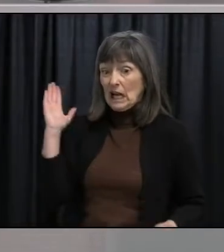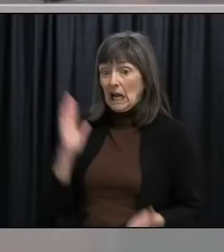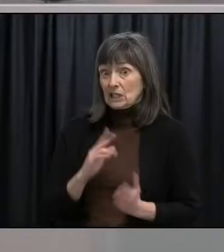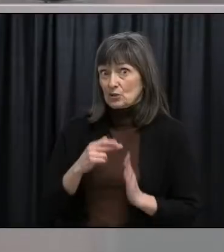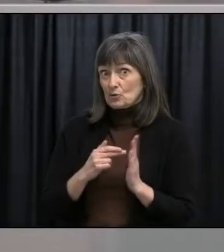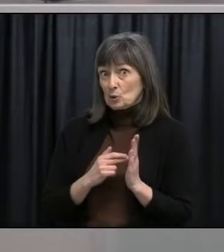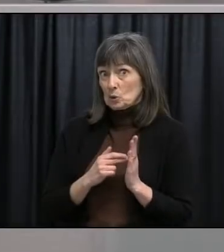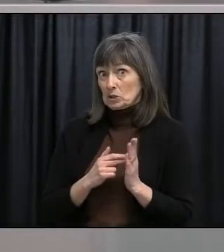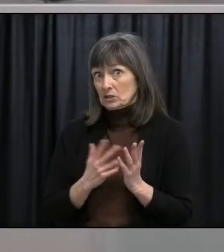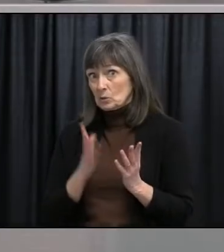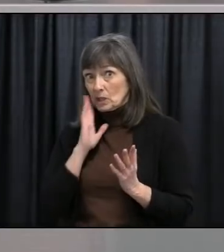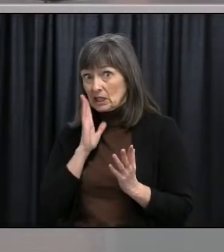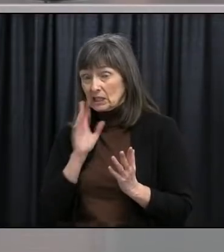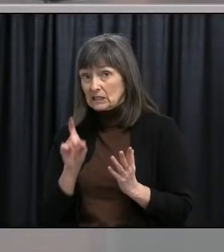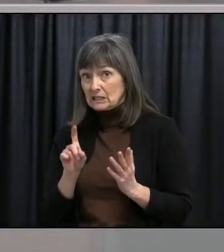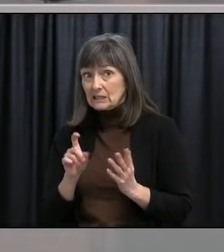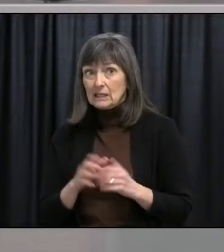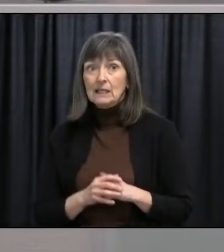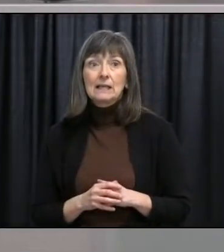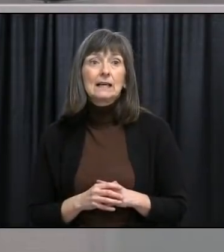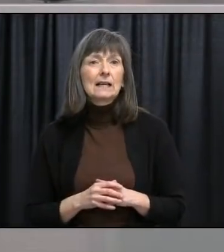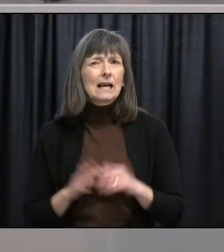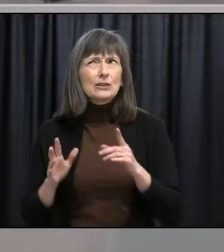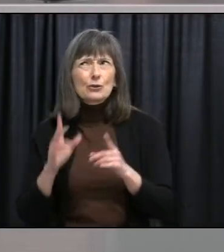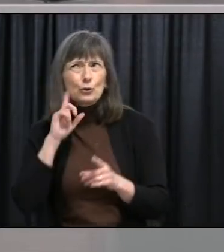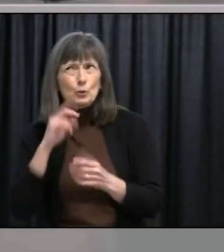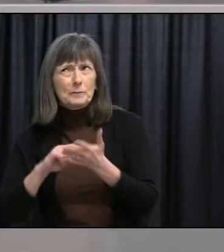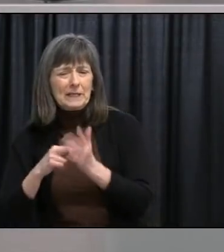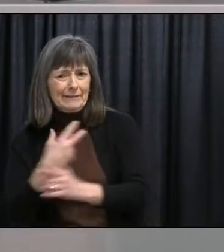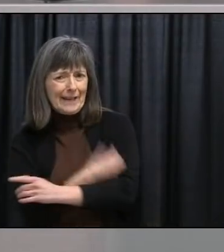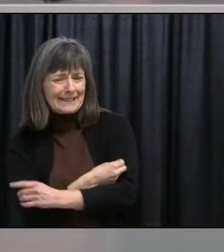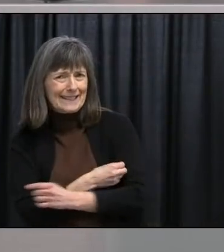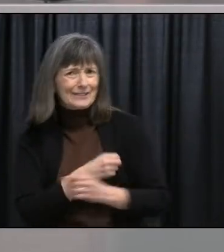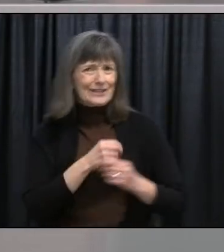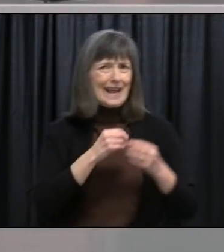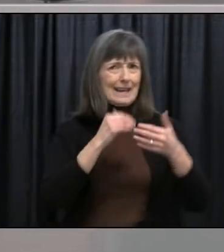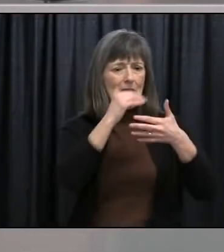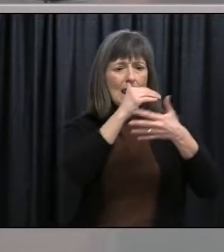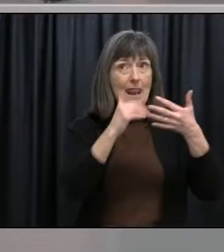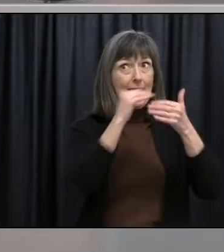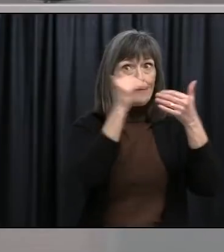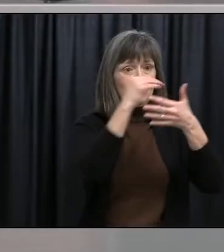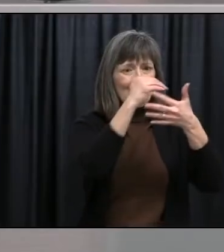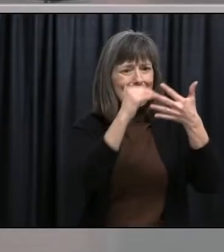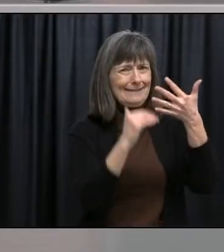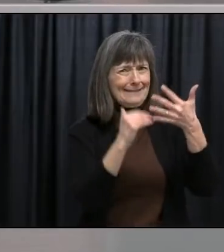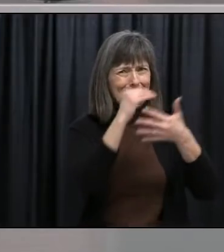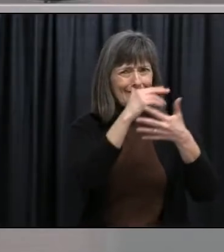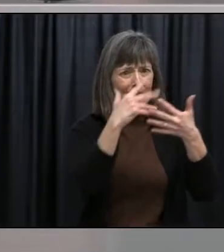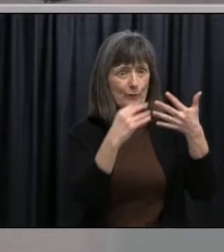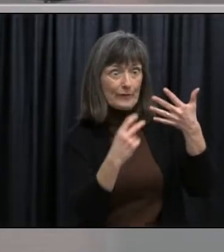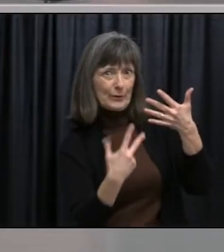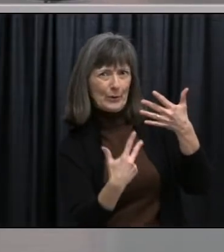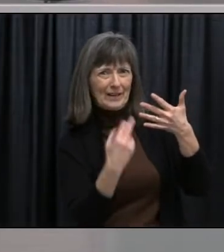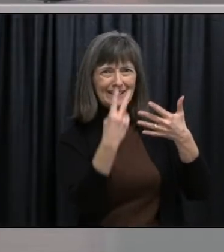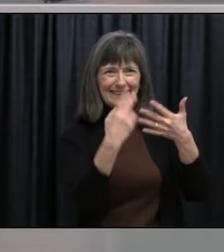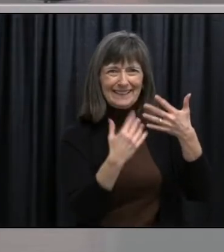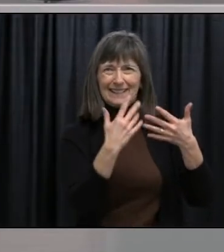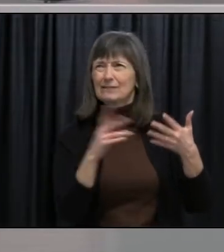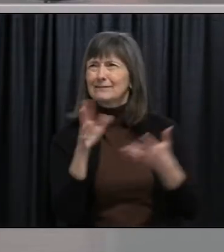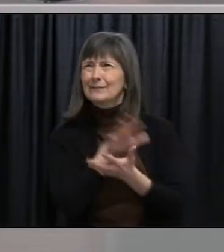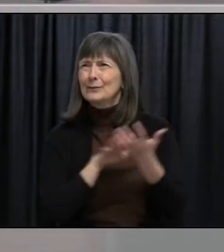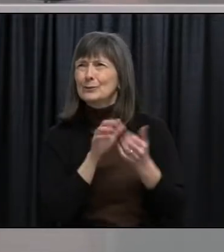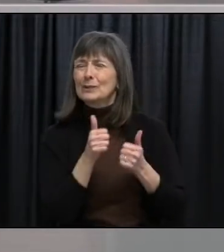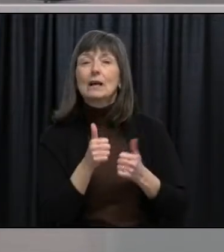You're speaking of levels and vaccination levels combined, correct? Yeah, so, I mean, the vaccine I'm speaking specifically about phase 3,